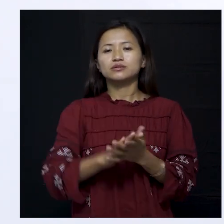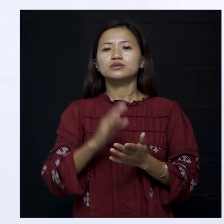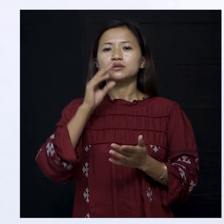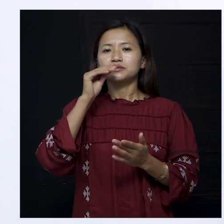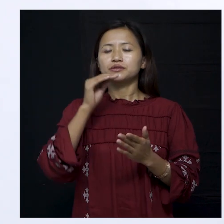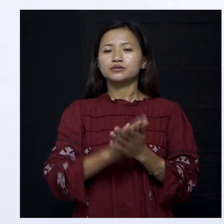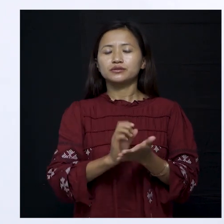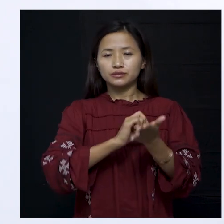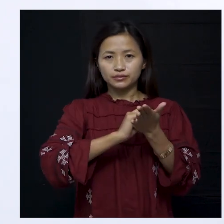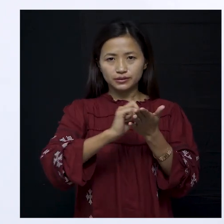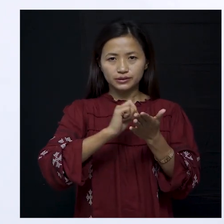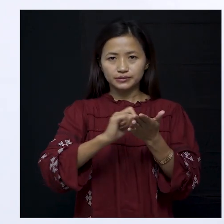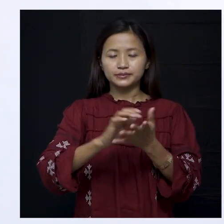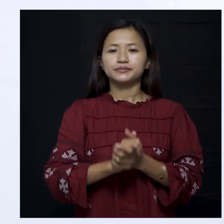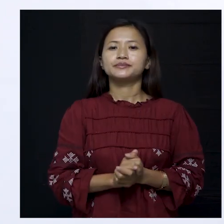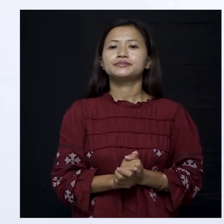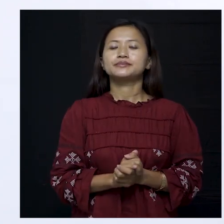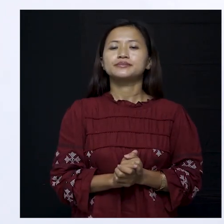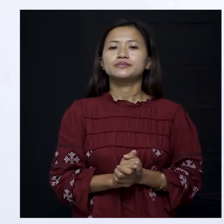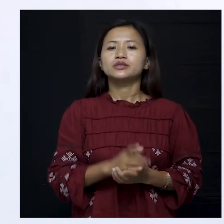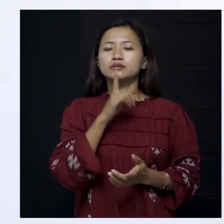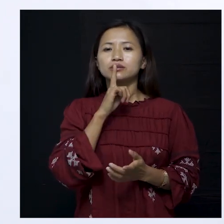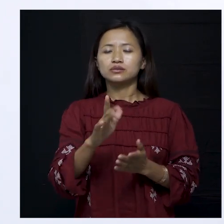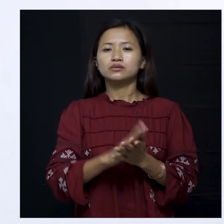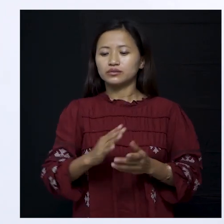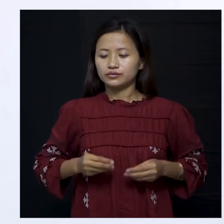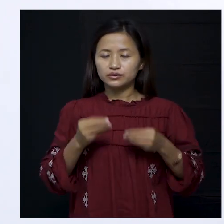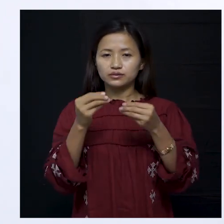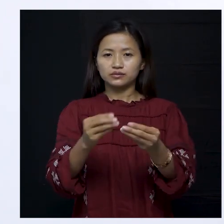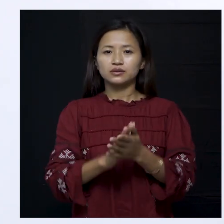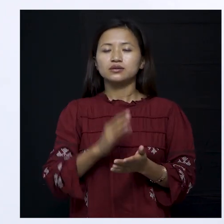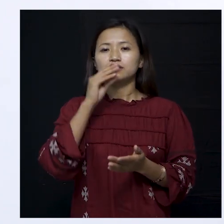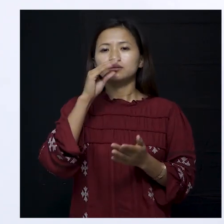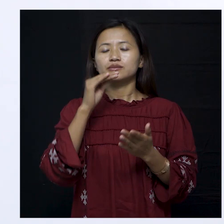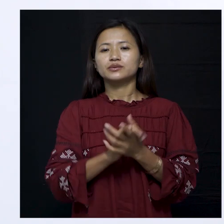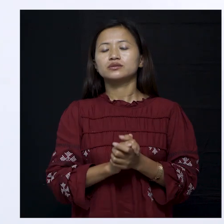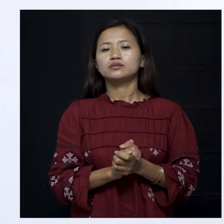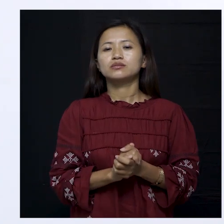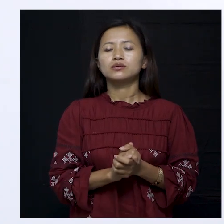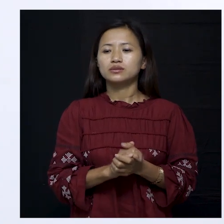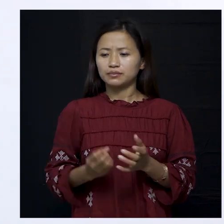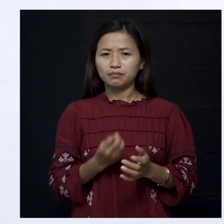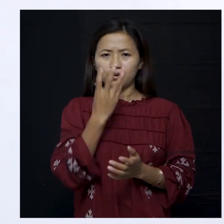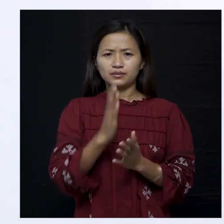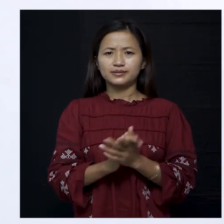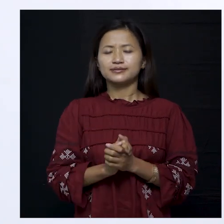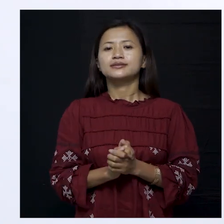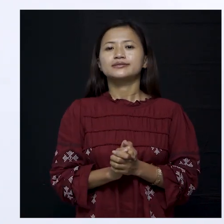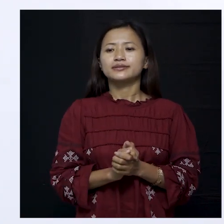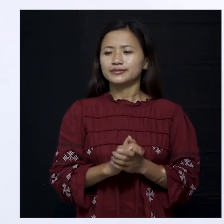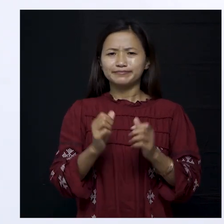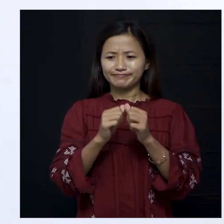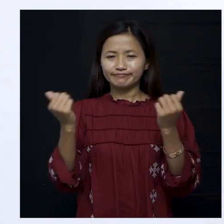writing, okay? You know what is a speech, right? I'm sure you have given speech or speeches in the morning assemblies or in